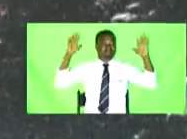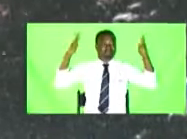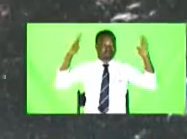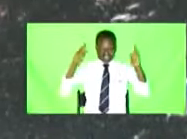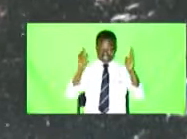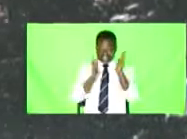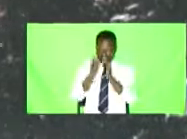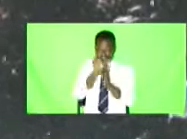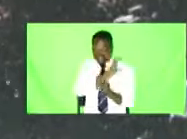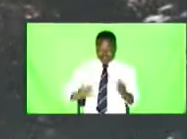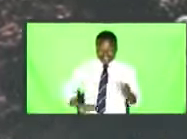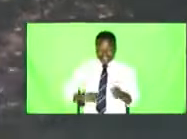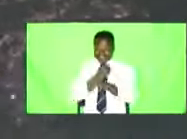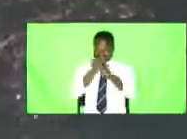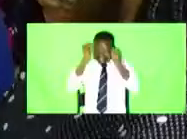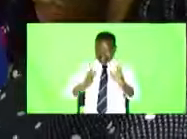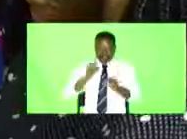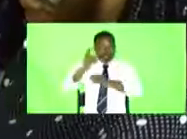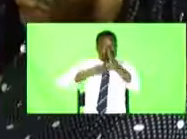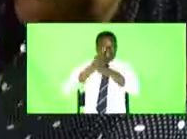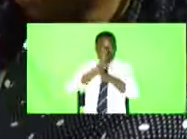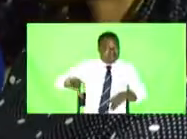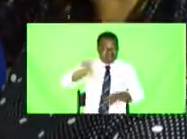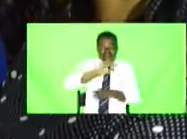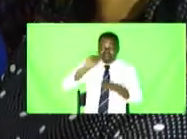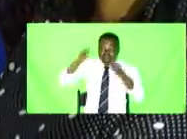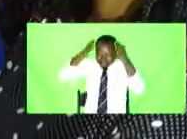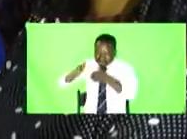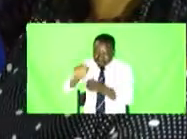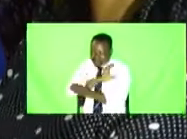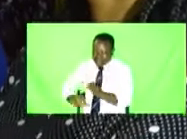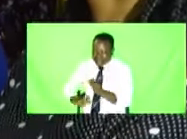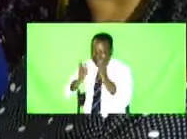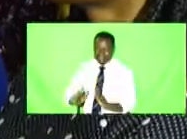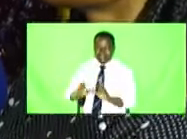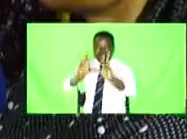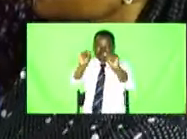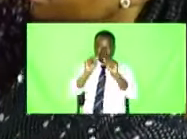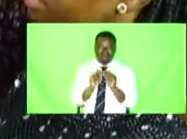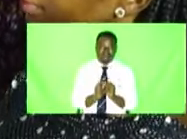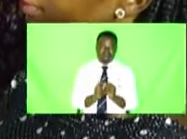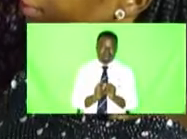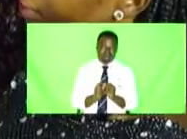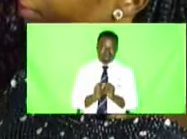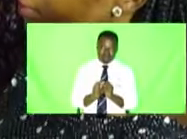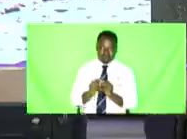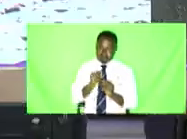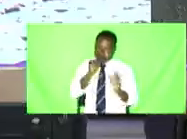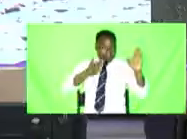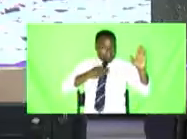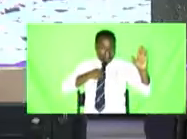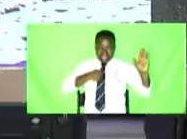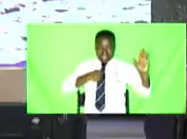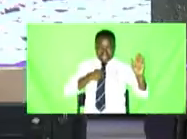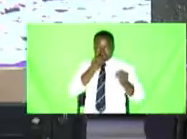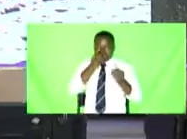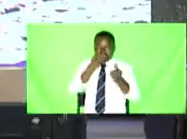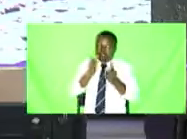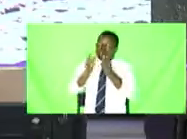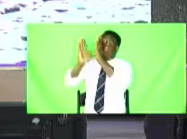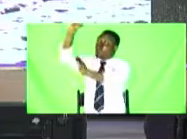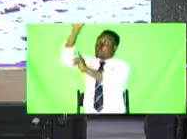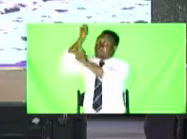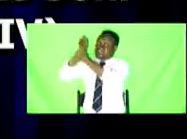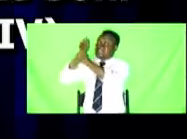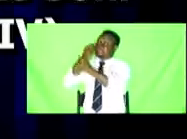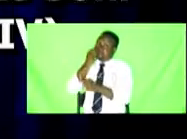Jesus Christ is a savior of the world. This is God's own testimony. Not my testimony. And he